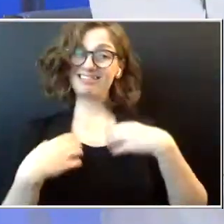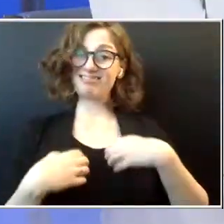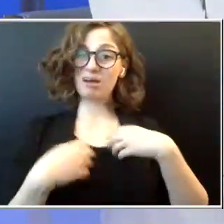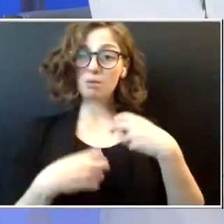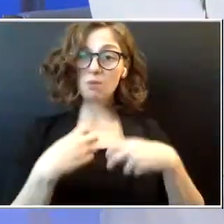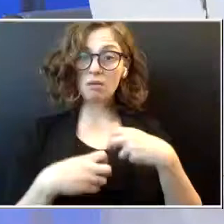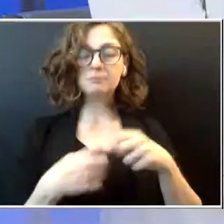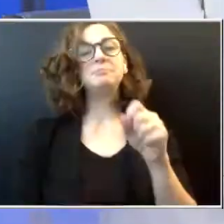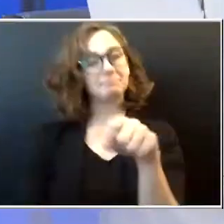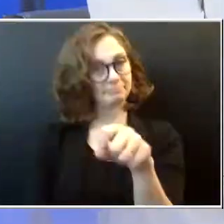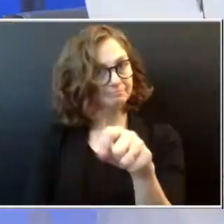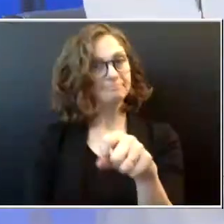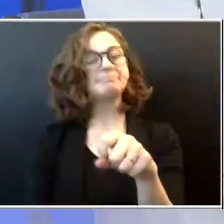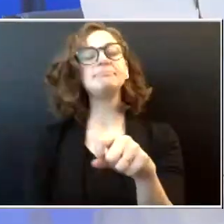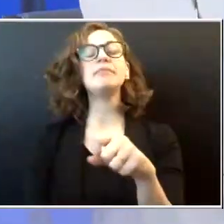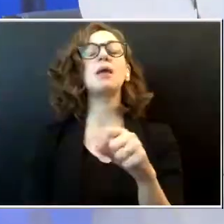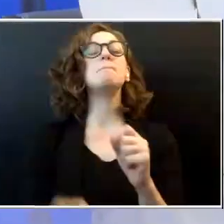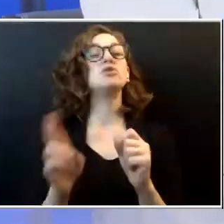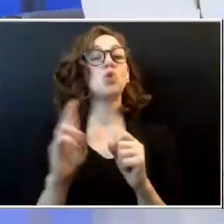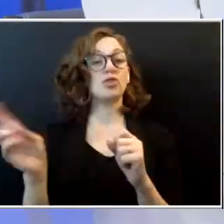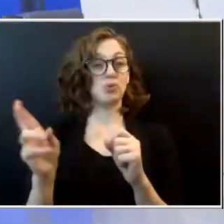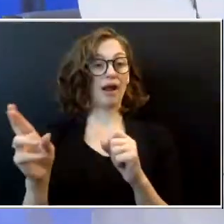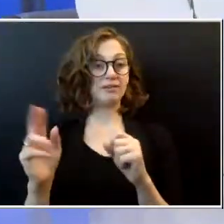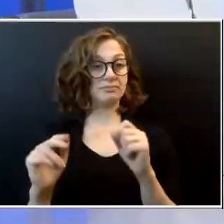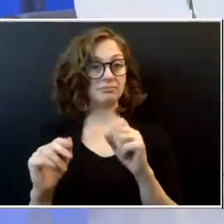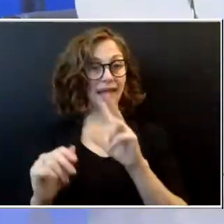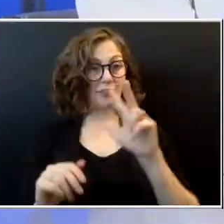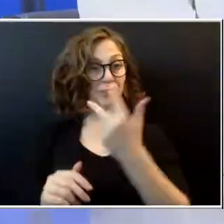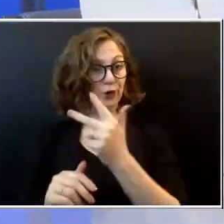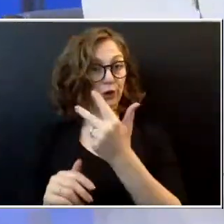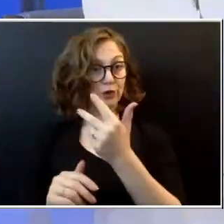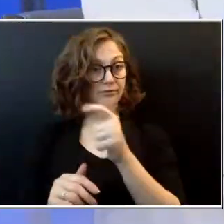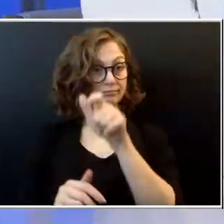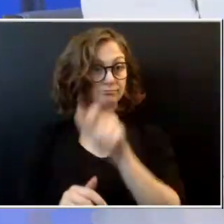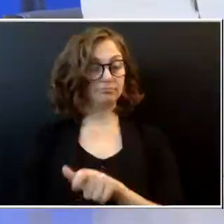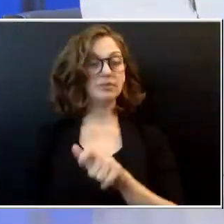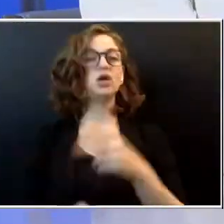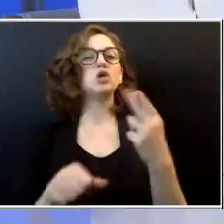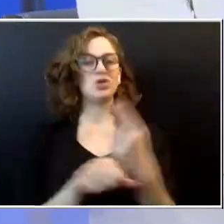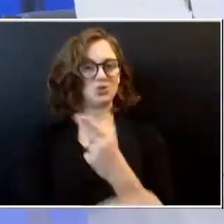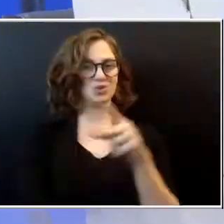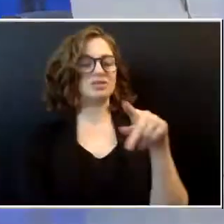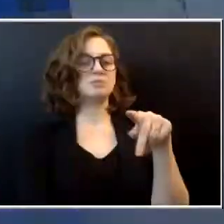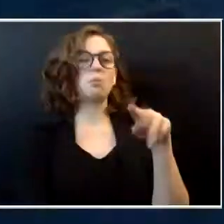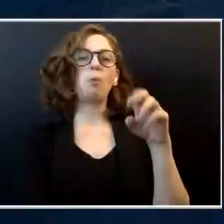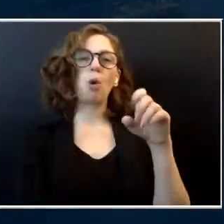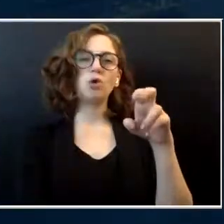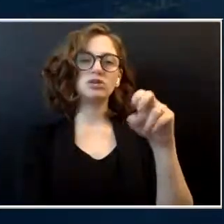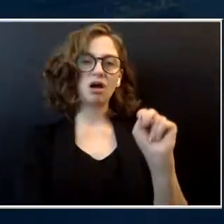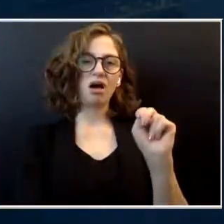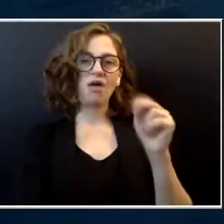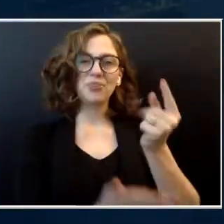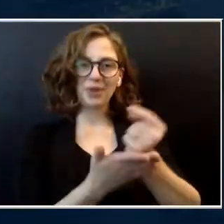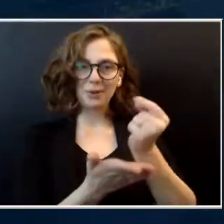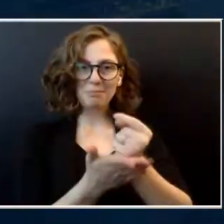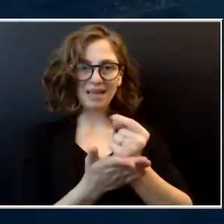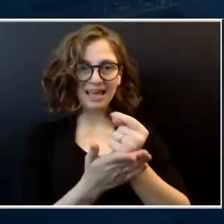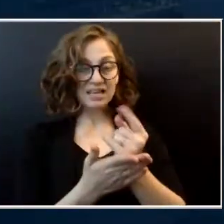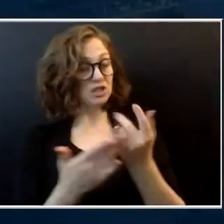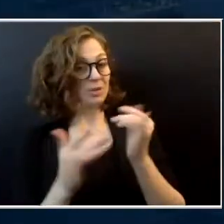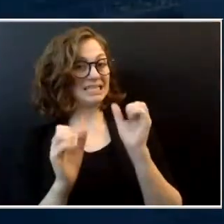the one on the far right, as you can see, this is using proton therapy, and with this you're able to still target your brain, your